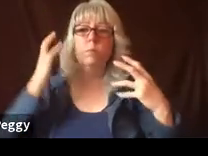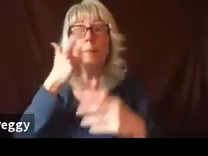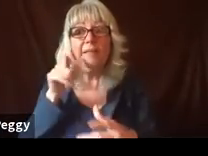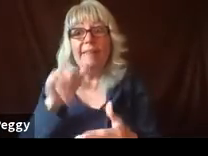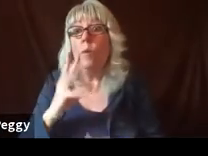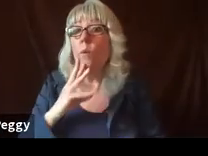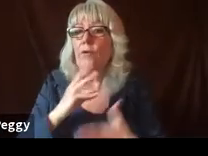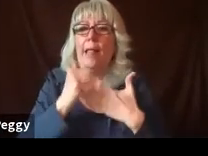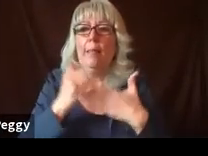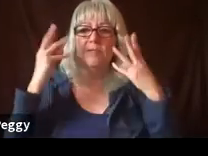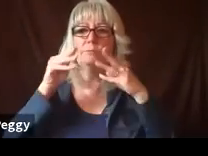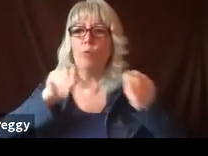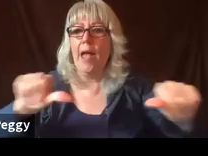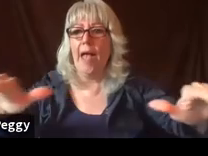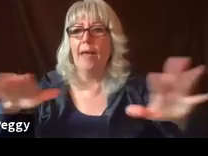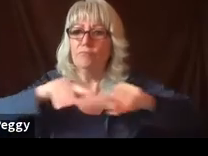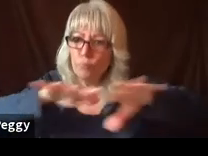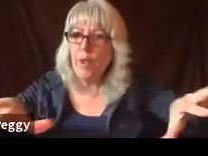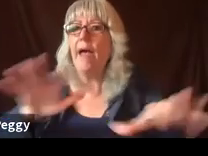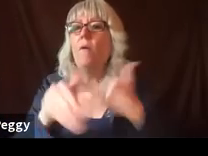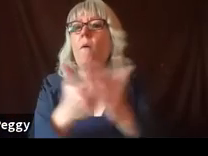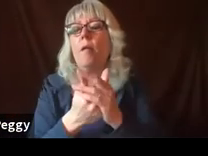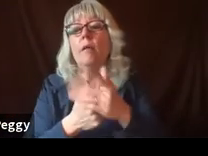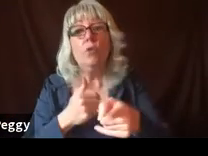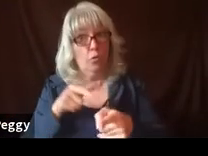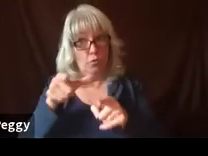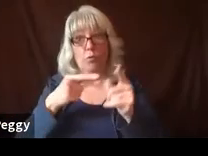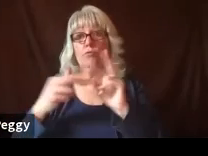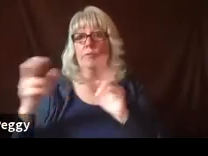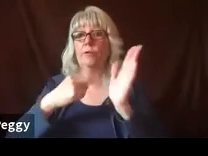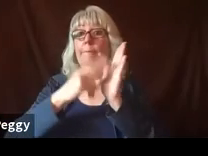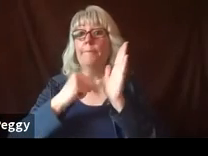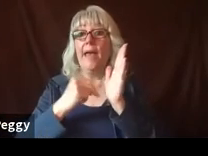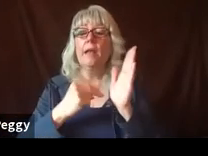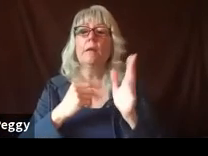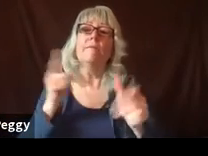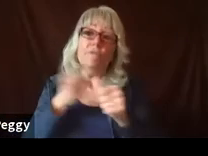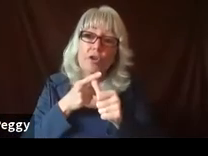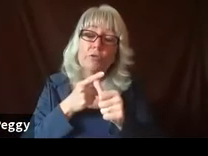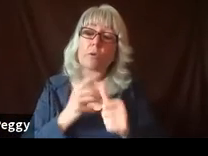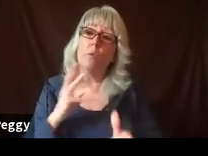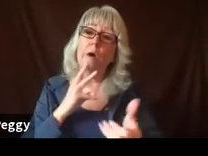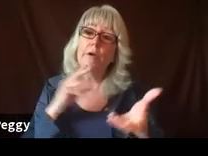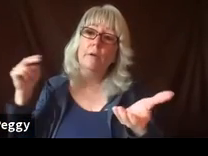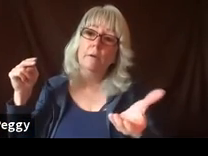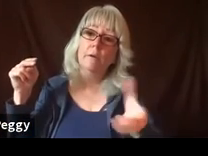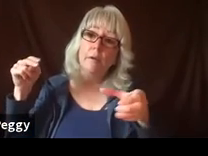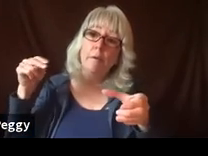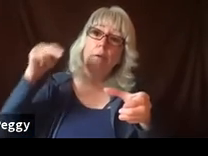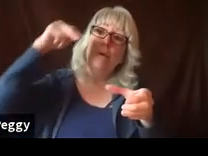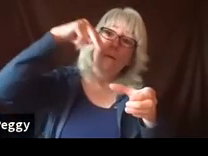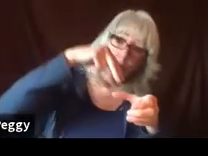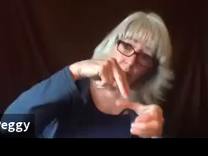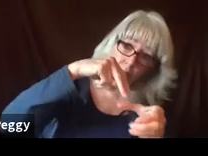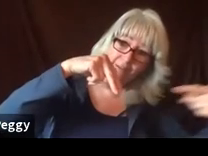to do when you are going to paint. You want to dip the brush in water, because that's going to